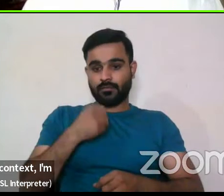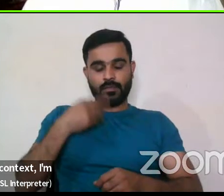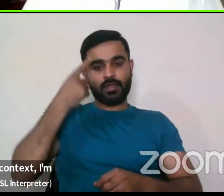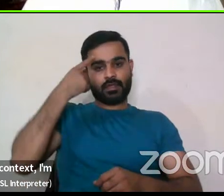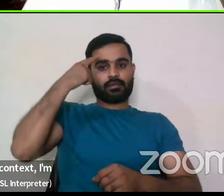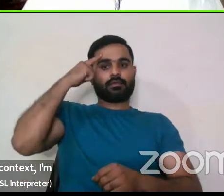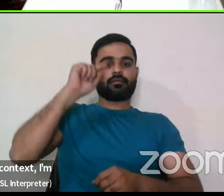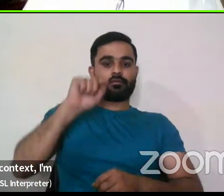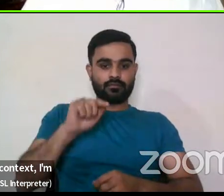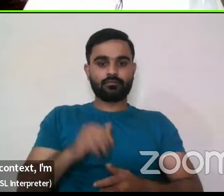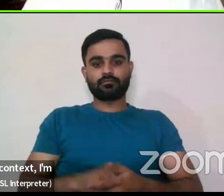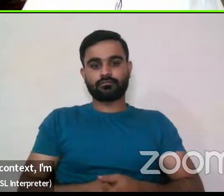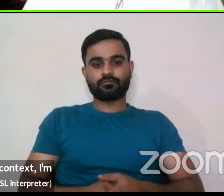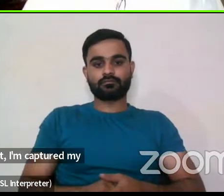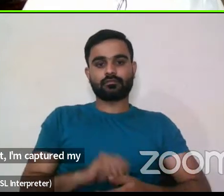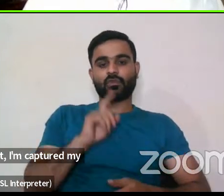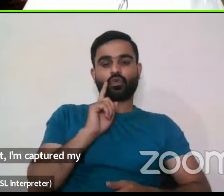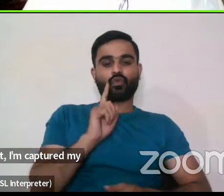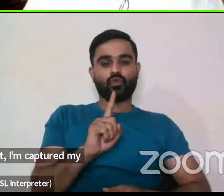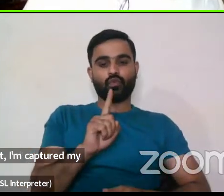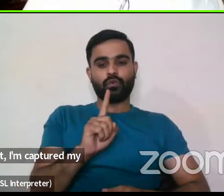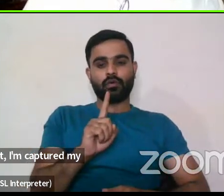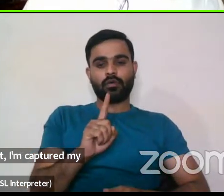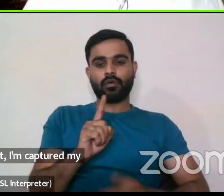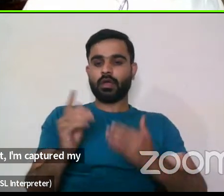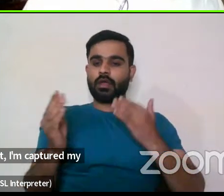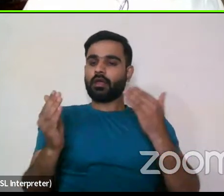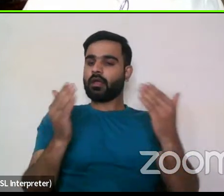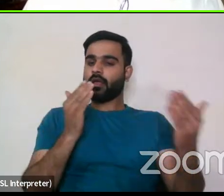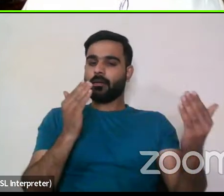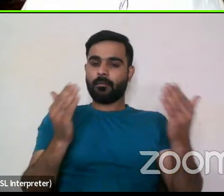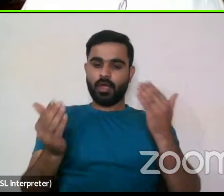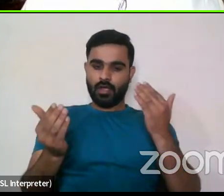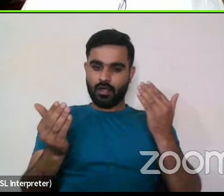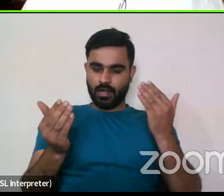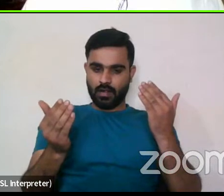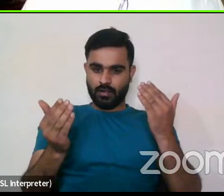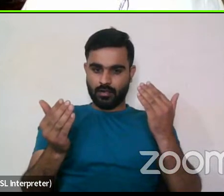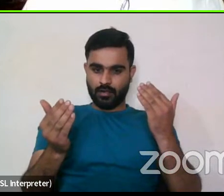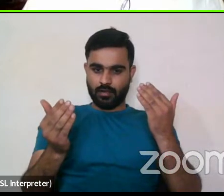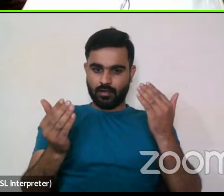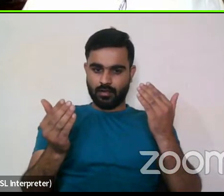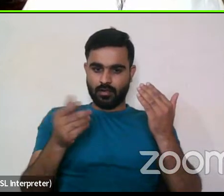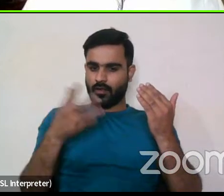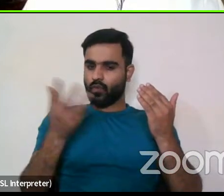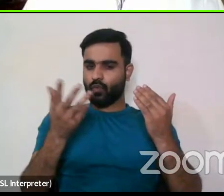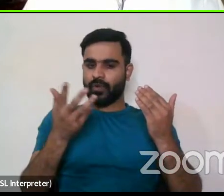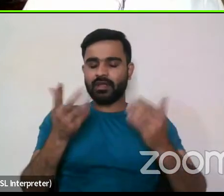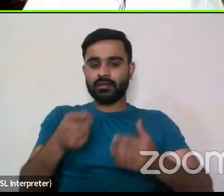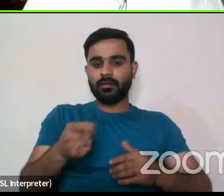attention. The one on compatibility, right? And